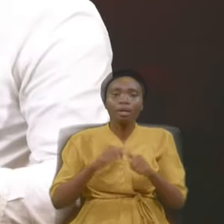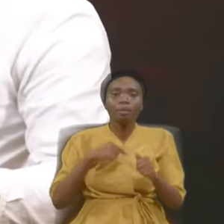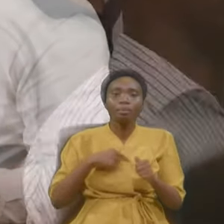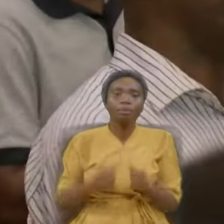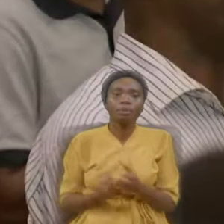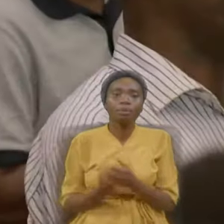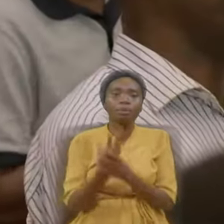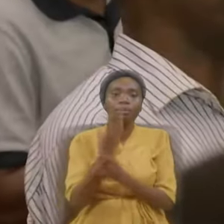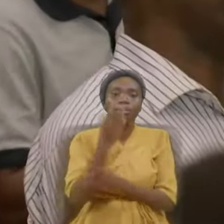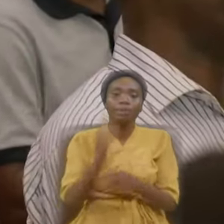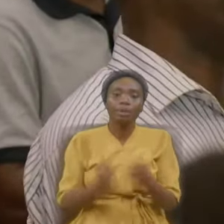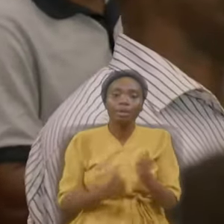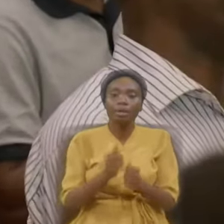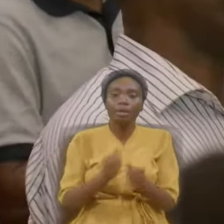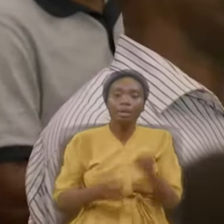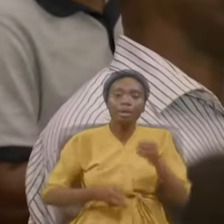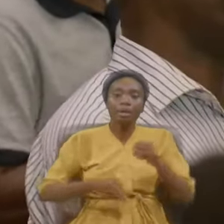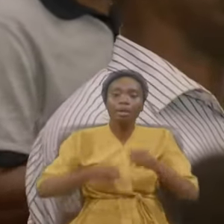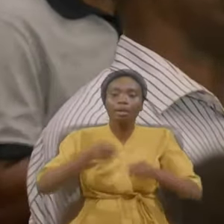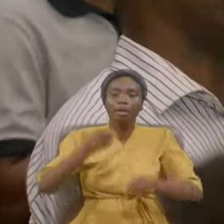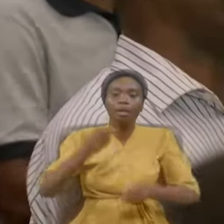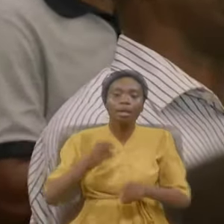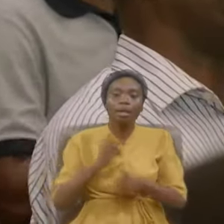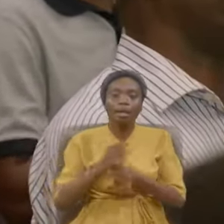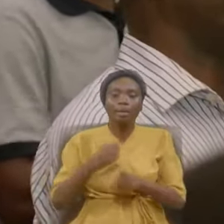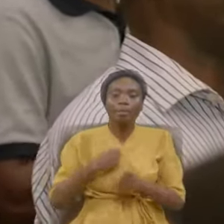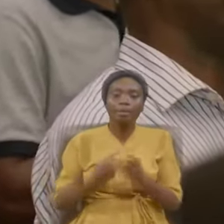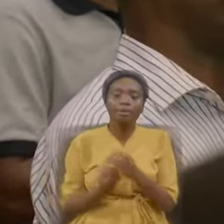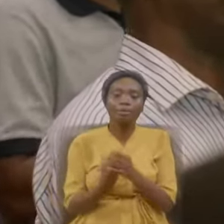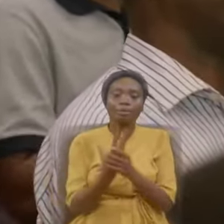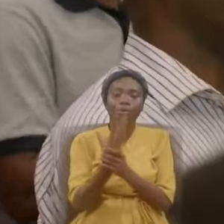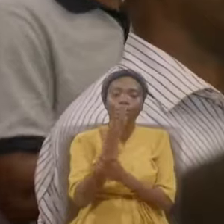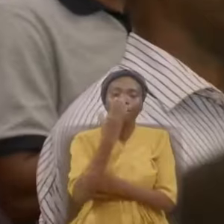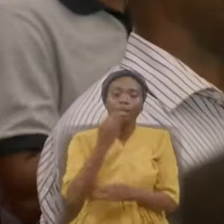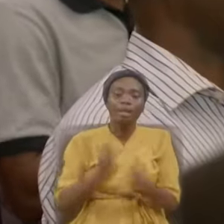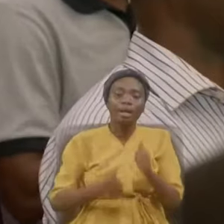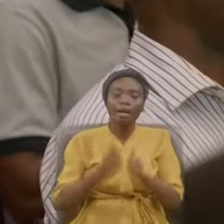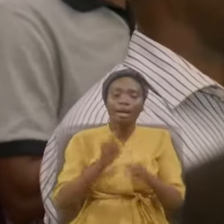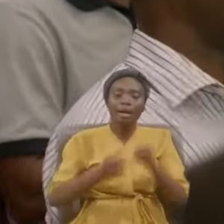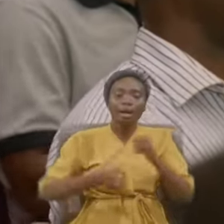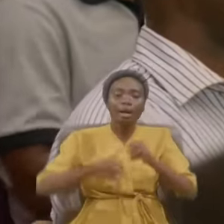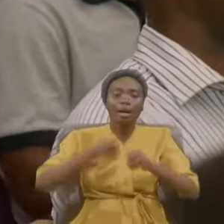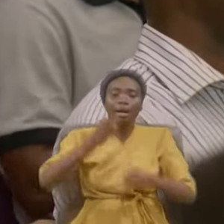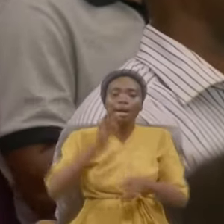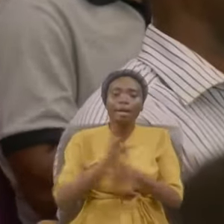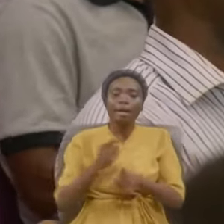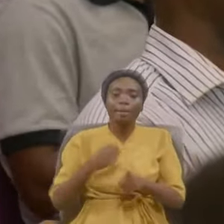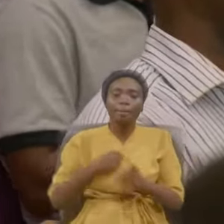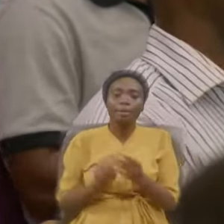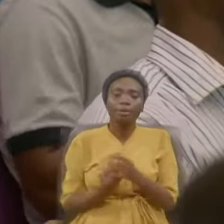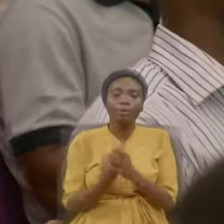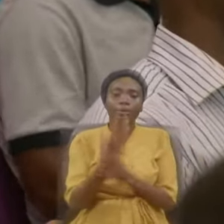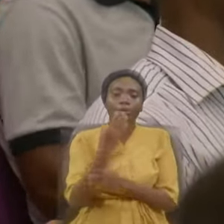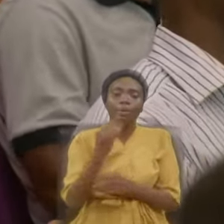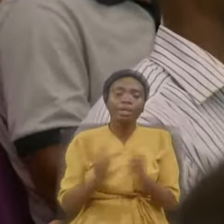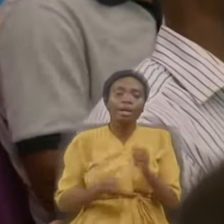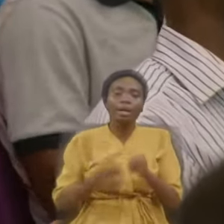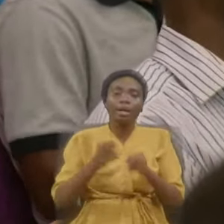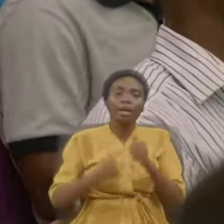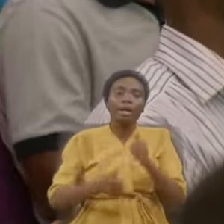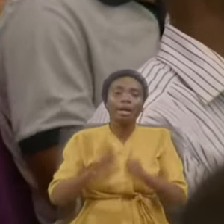day, higher every day, higher every day.